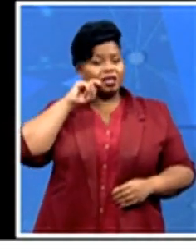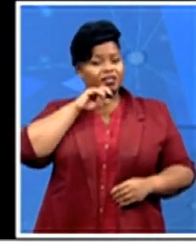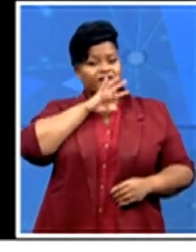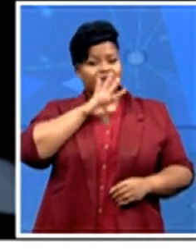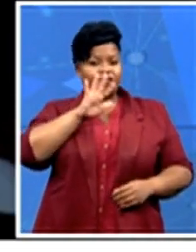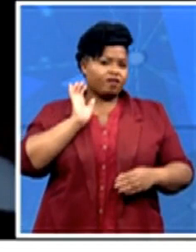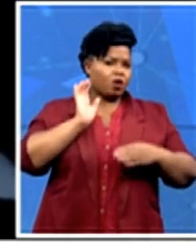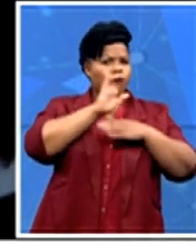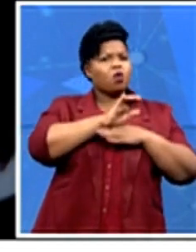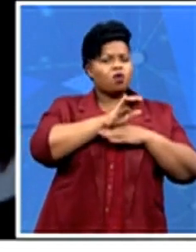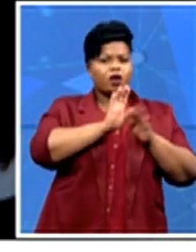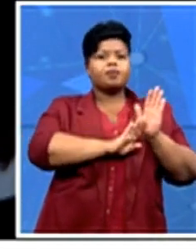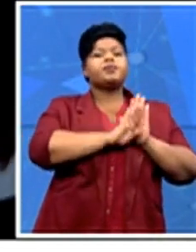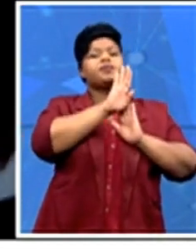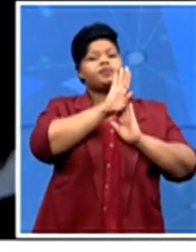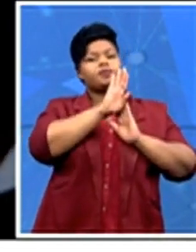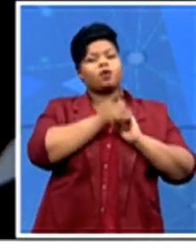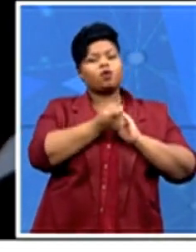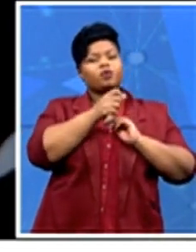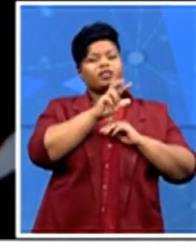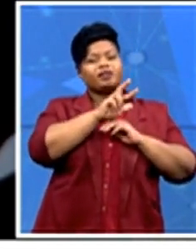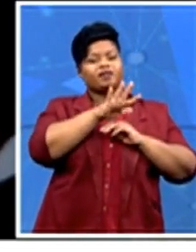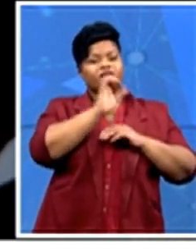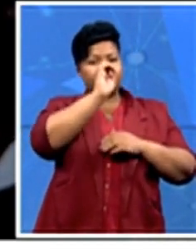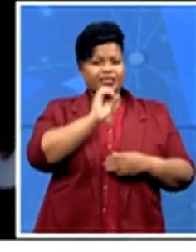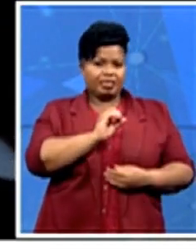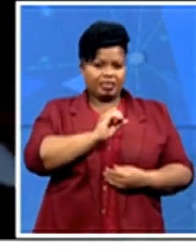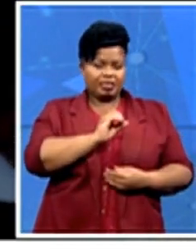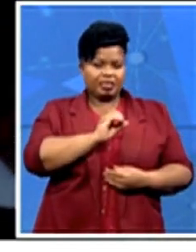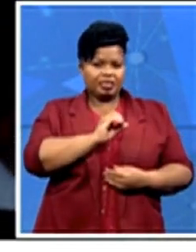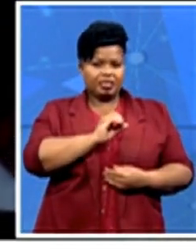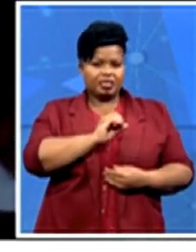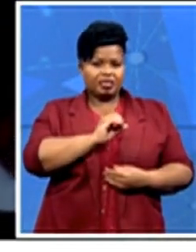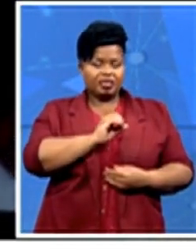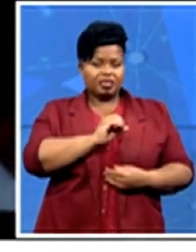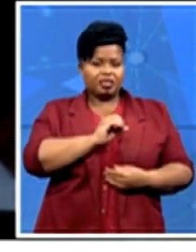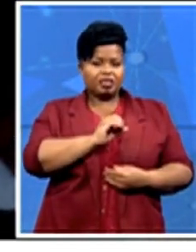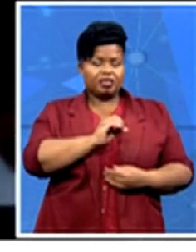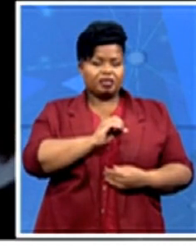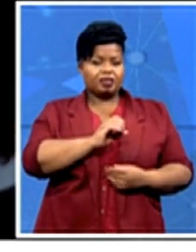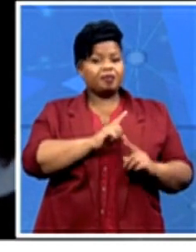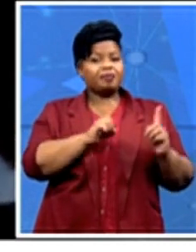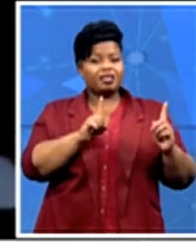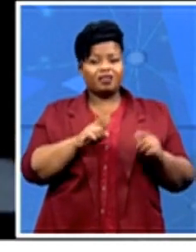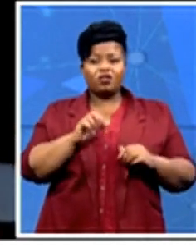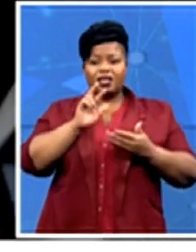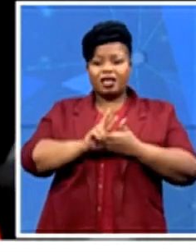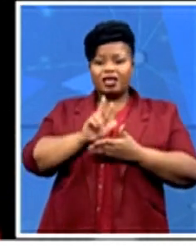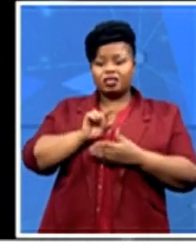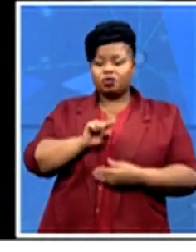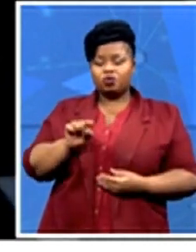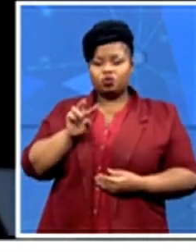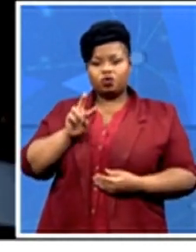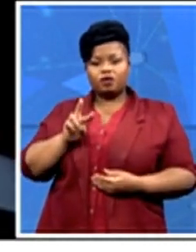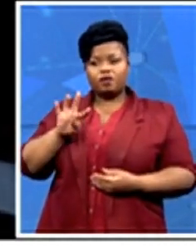around 85% of those that had been surveyed. But for the 18 to 24 group, which is also part of this group,